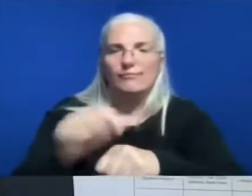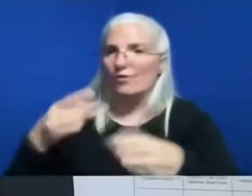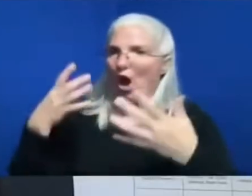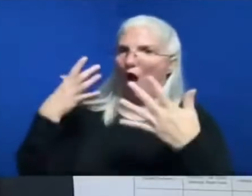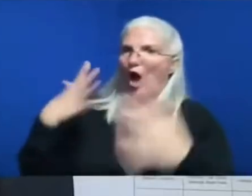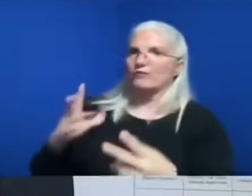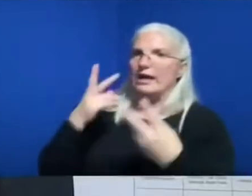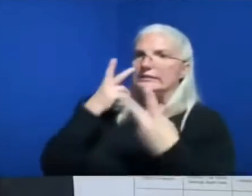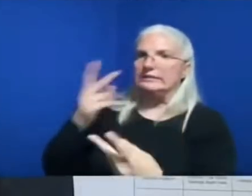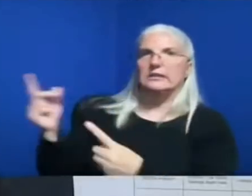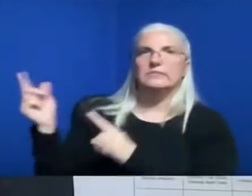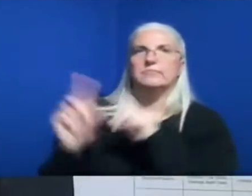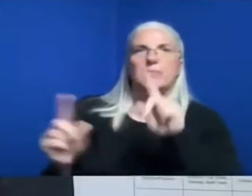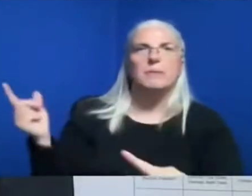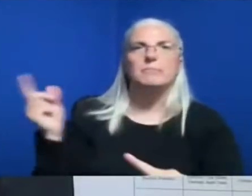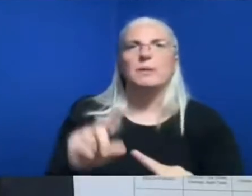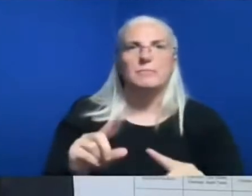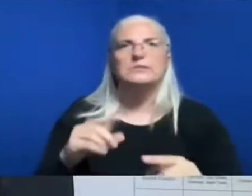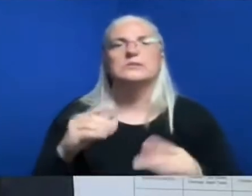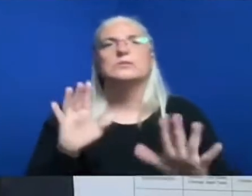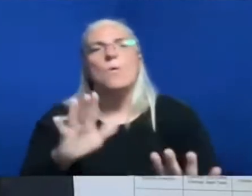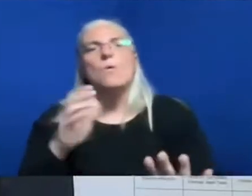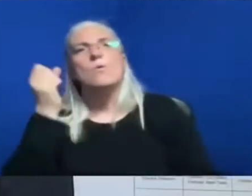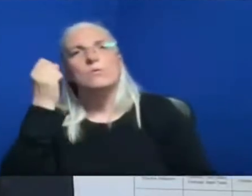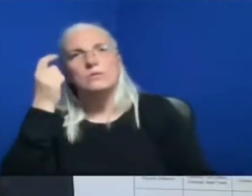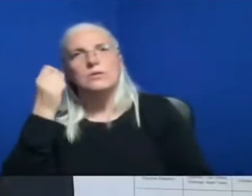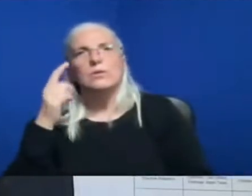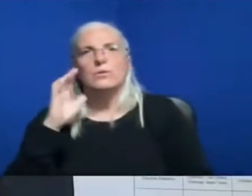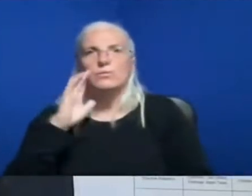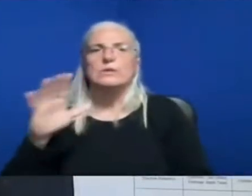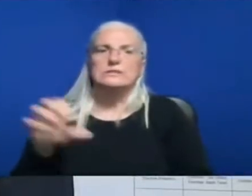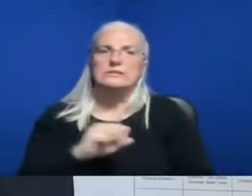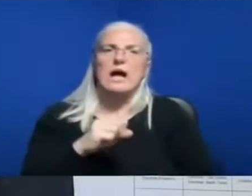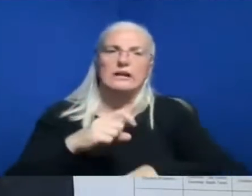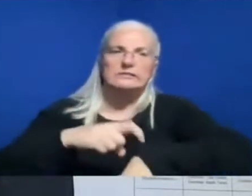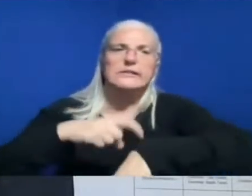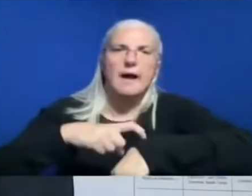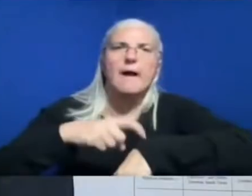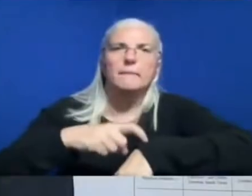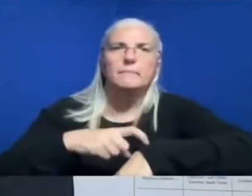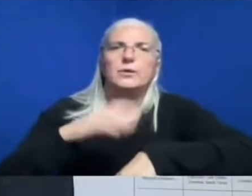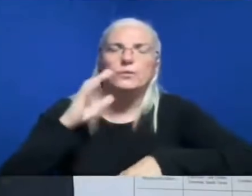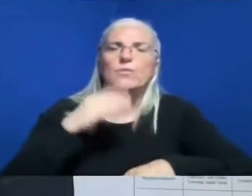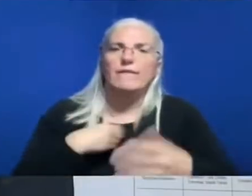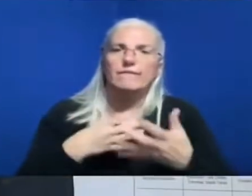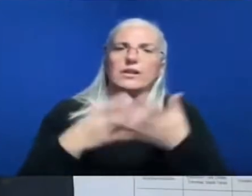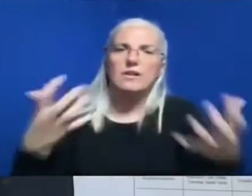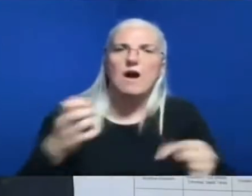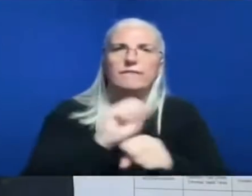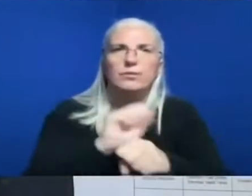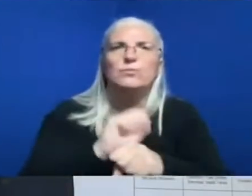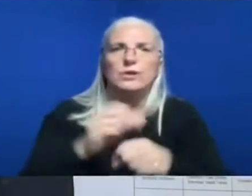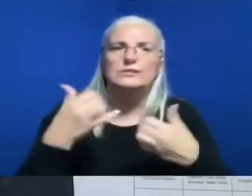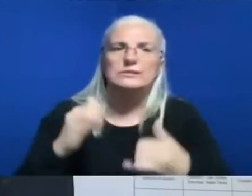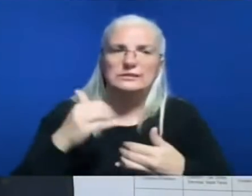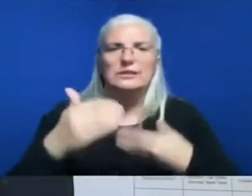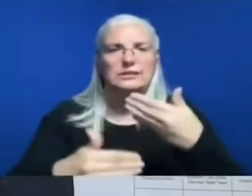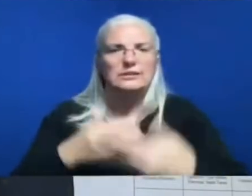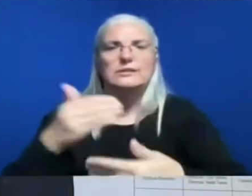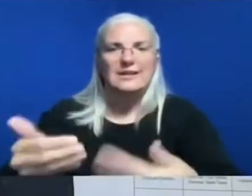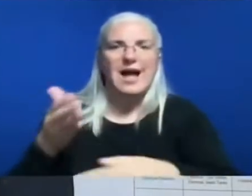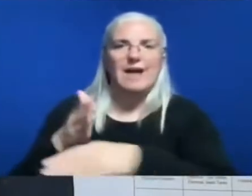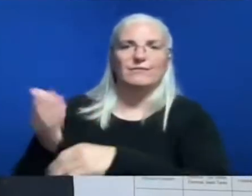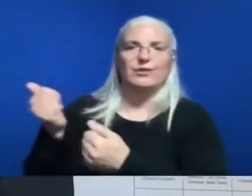going to be a lot of work that continues going on across the whole expanse of this fire, even as we continue to see